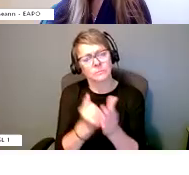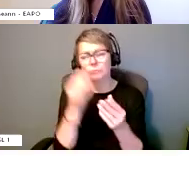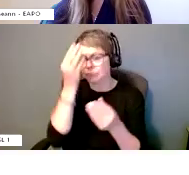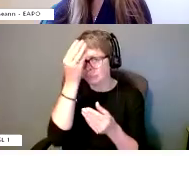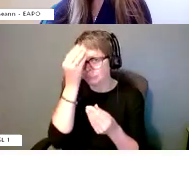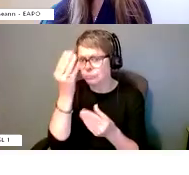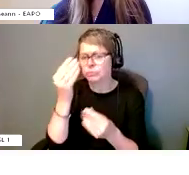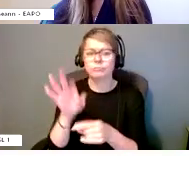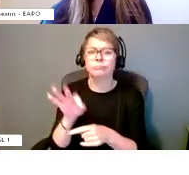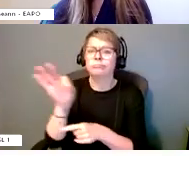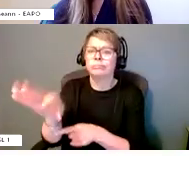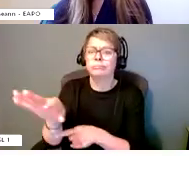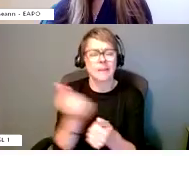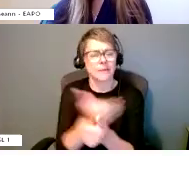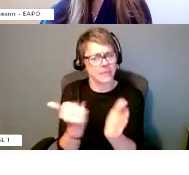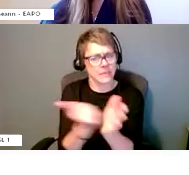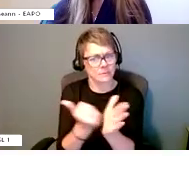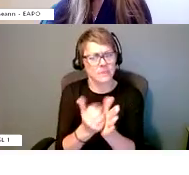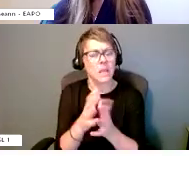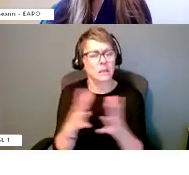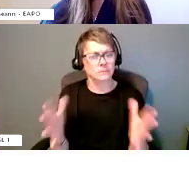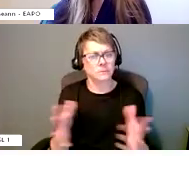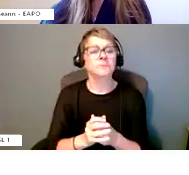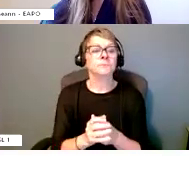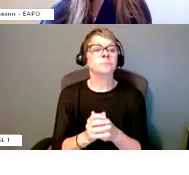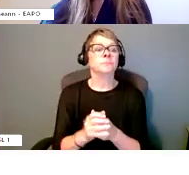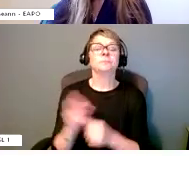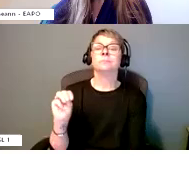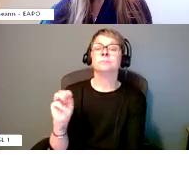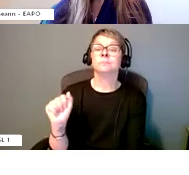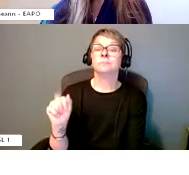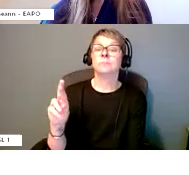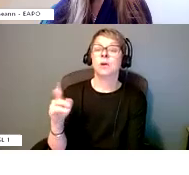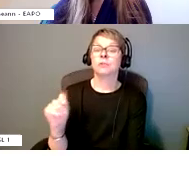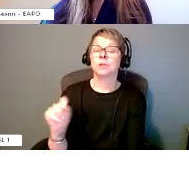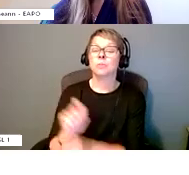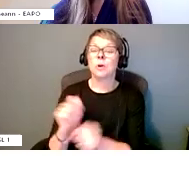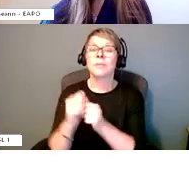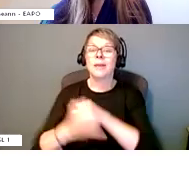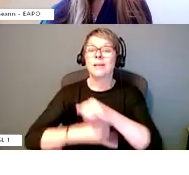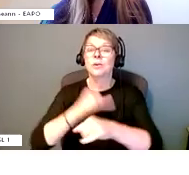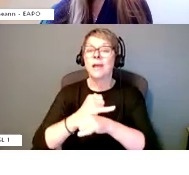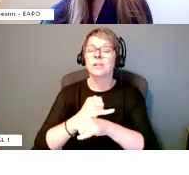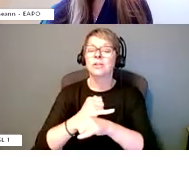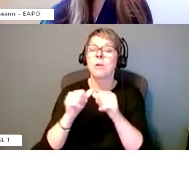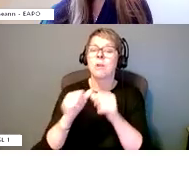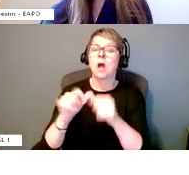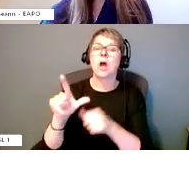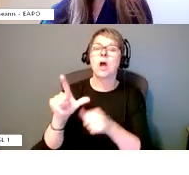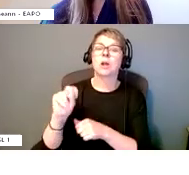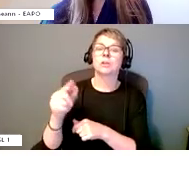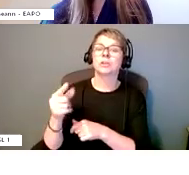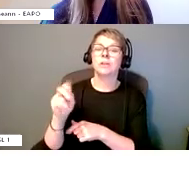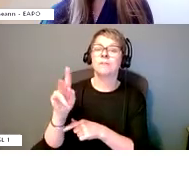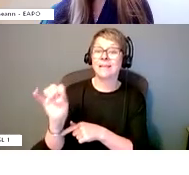support helps go a long way. Again, as Margaret's worked with the International Longevity Center, please visit